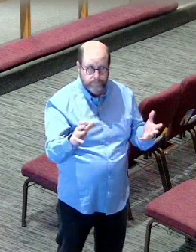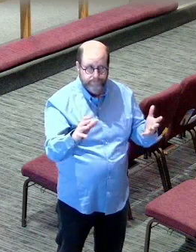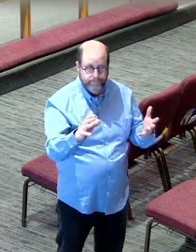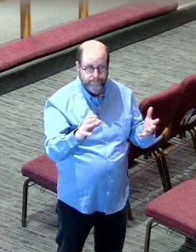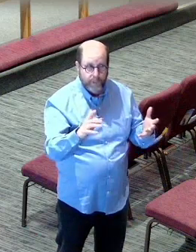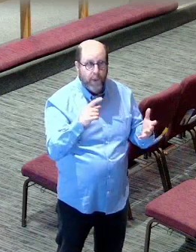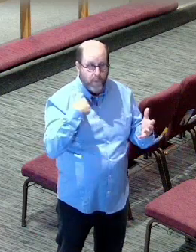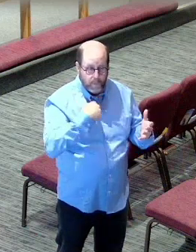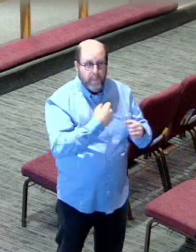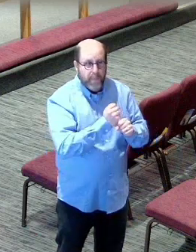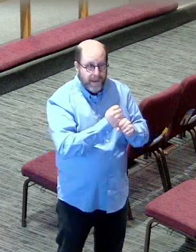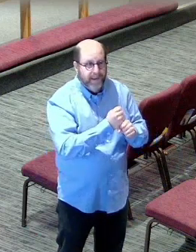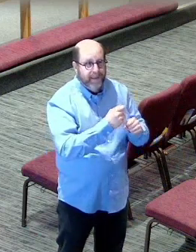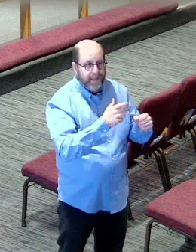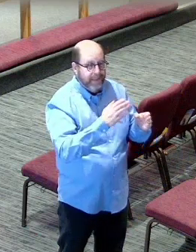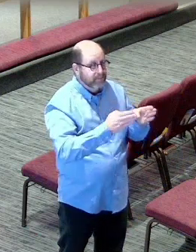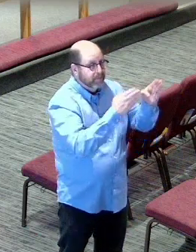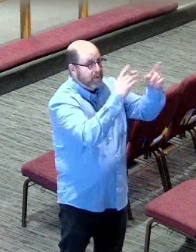of paradise."